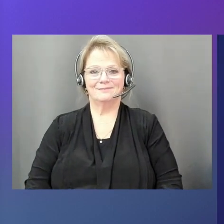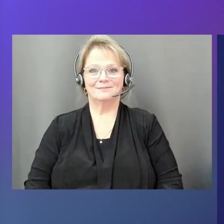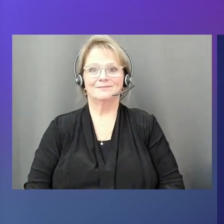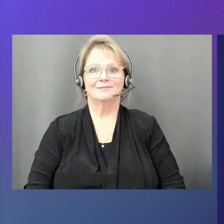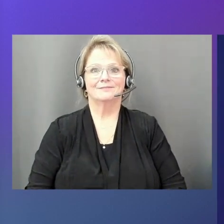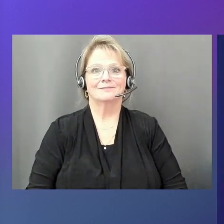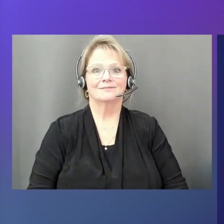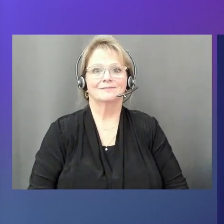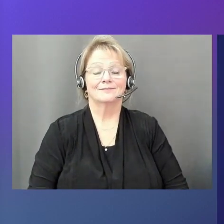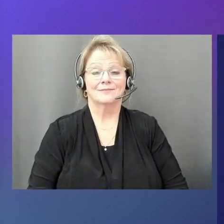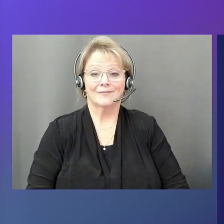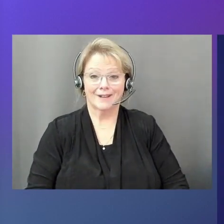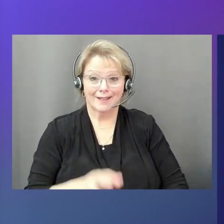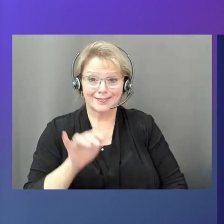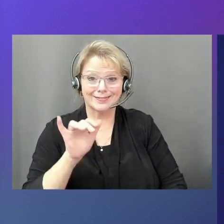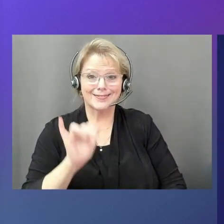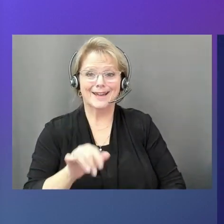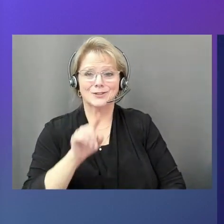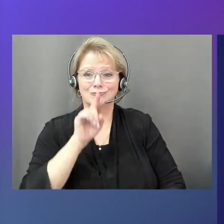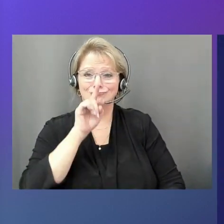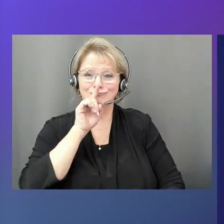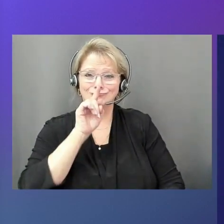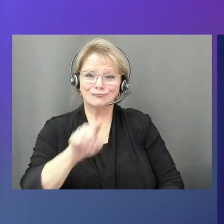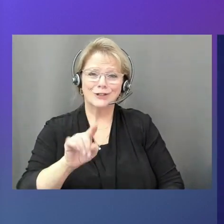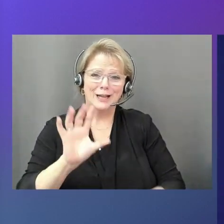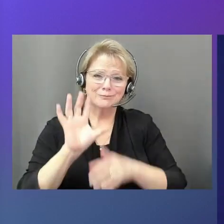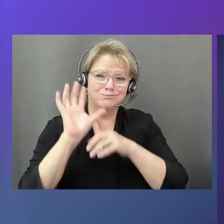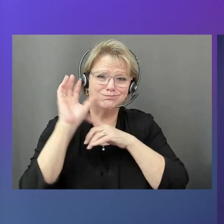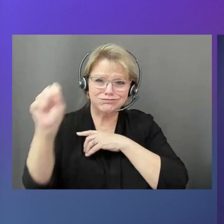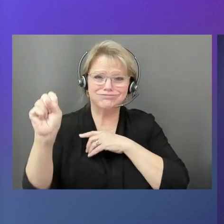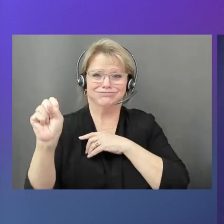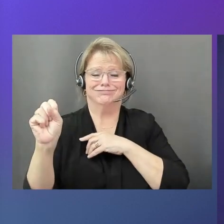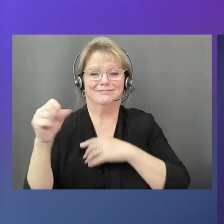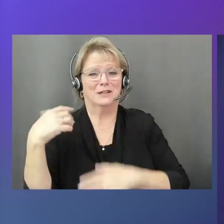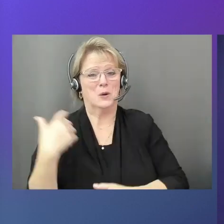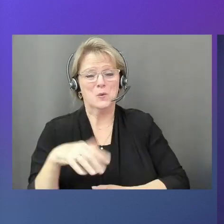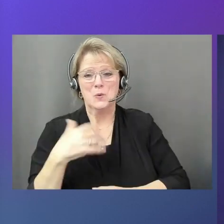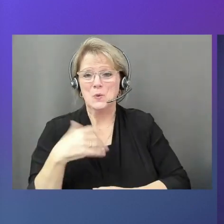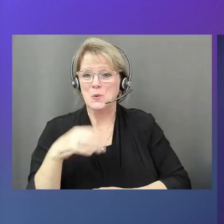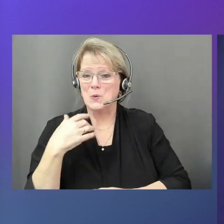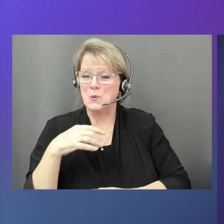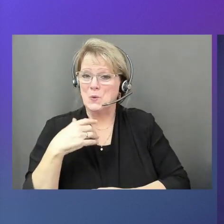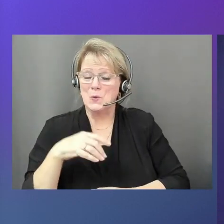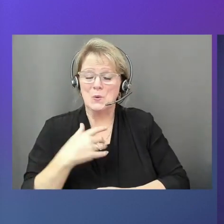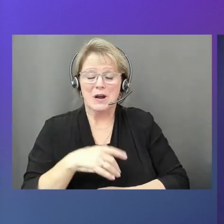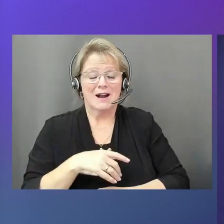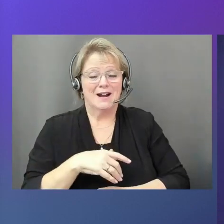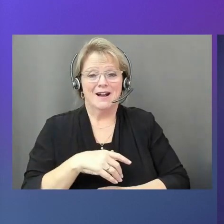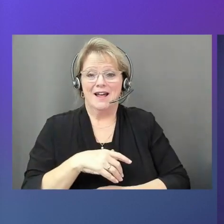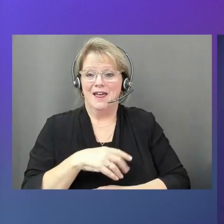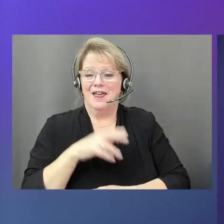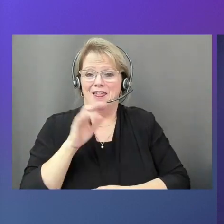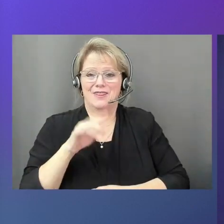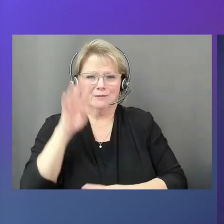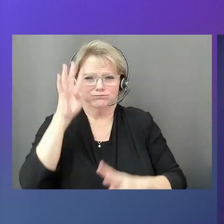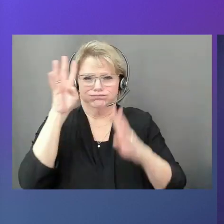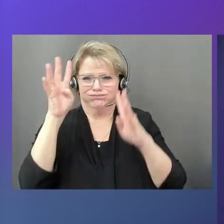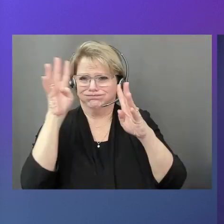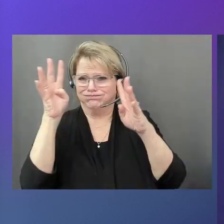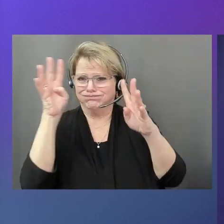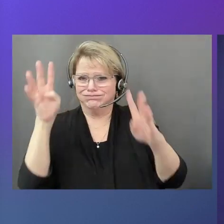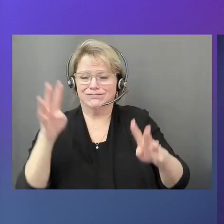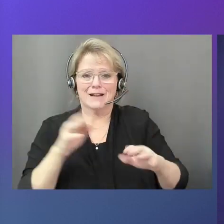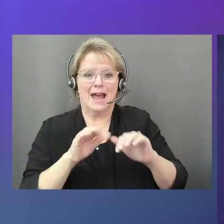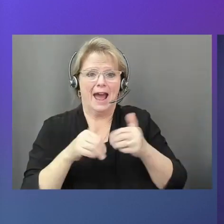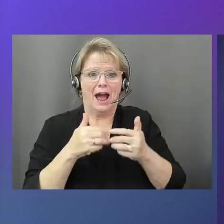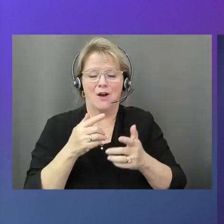That is pretty fantastic, Oksana. I'm gotta be completely honest. I'm blown away at the ingenuity and how folks were able to leverage this.